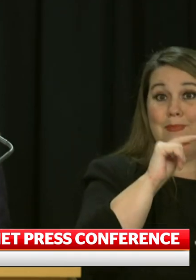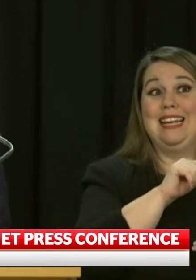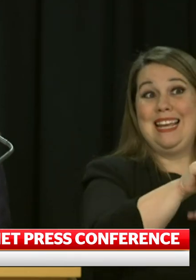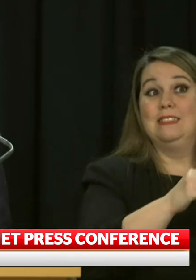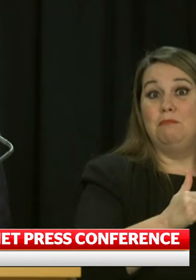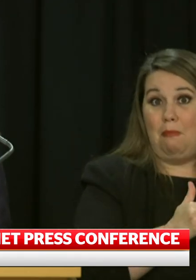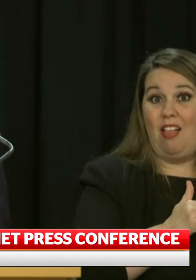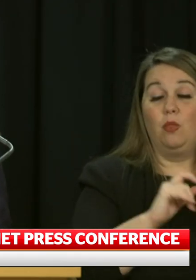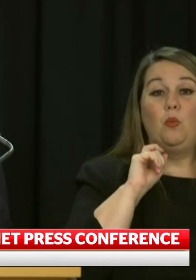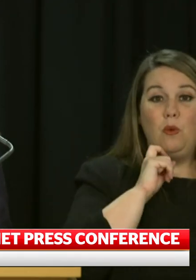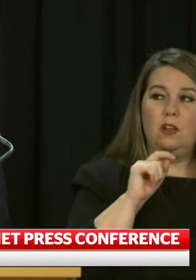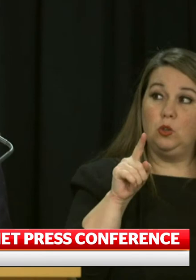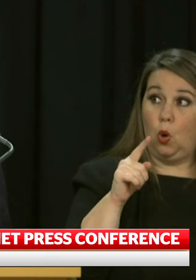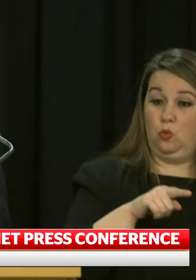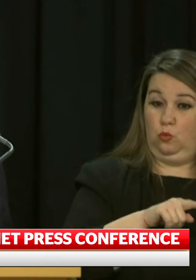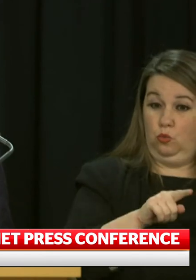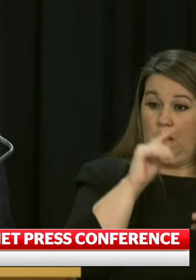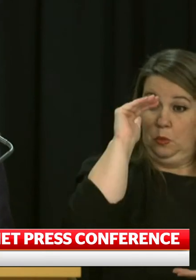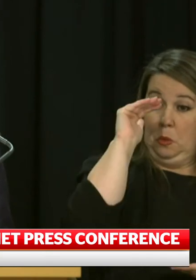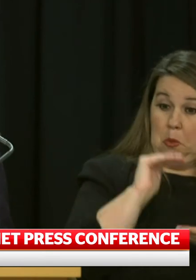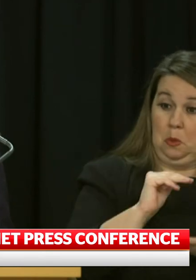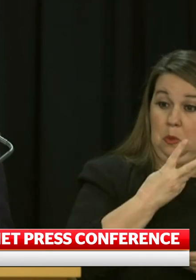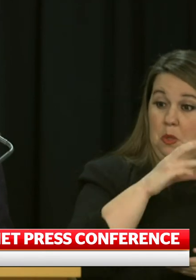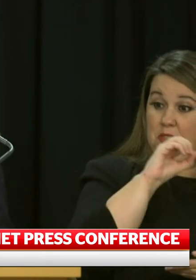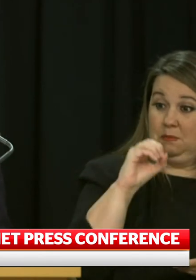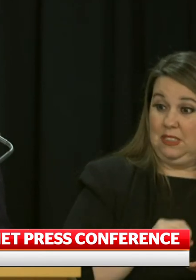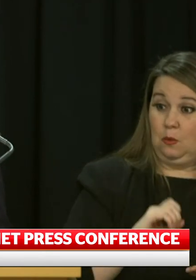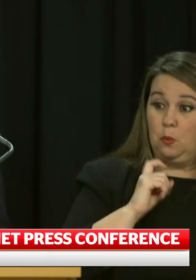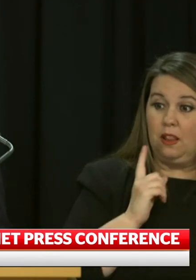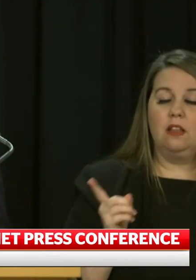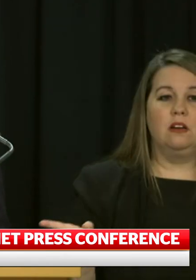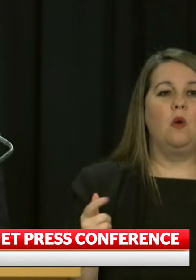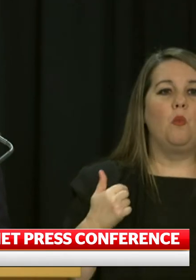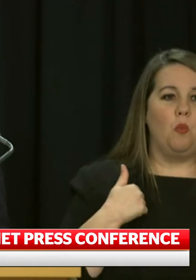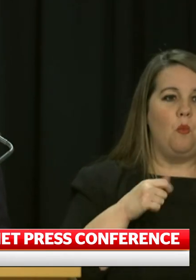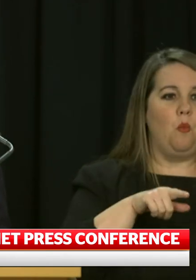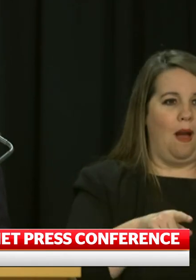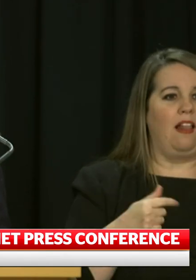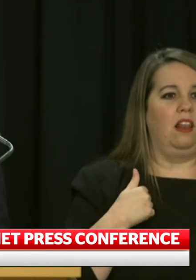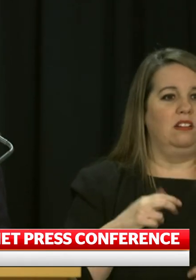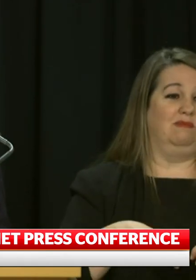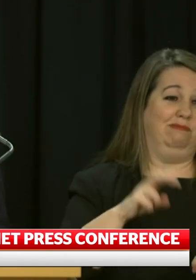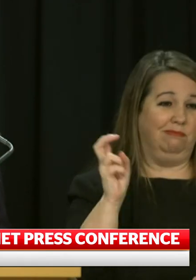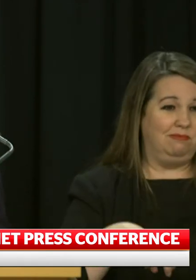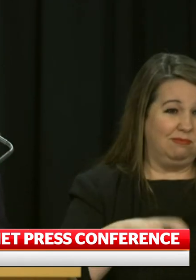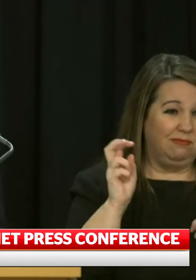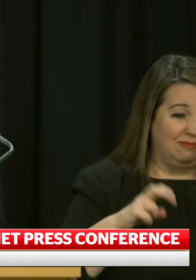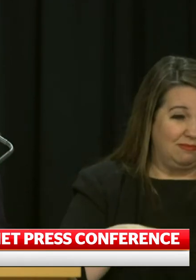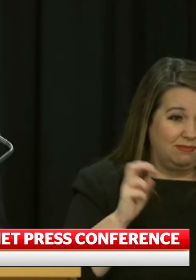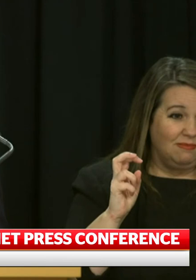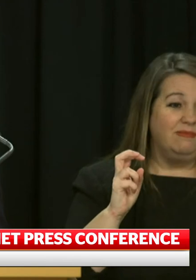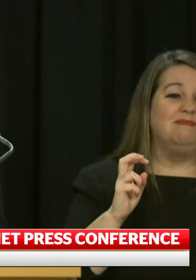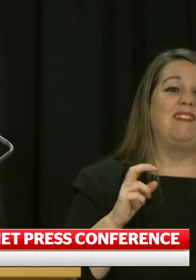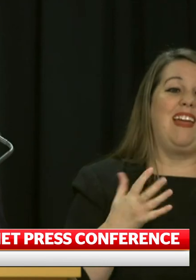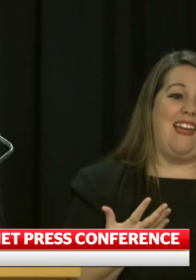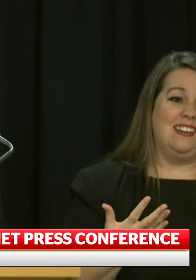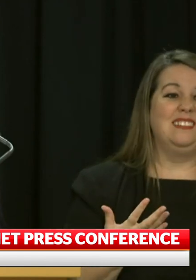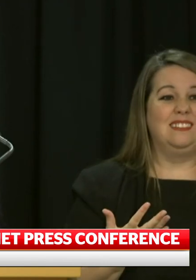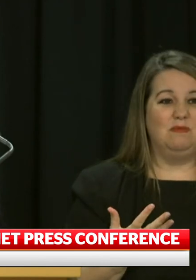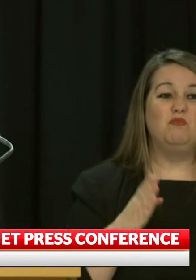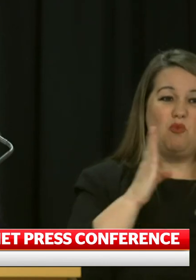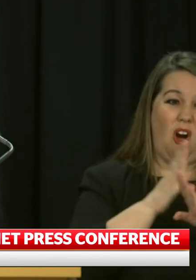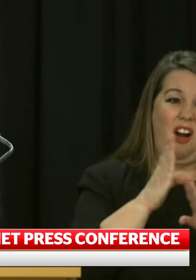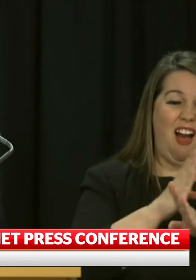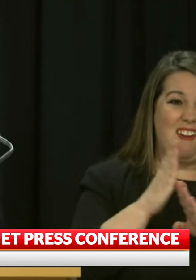between remuneration and attrition, particularly when the private sector are offering more and when